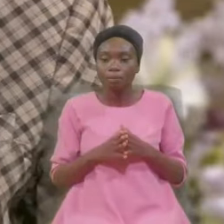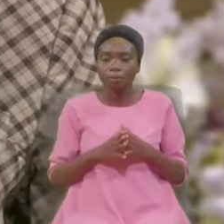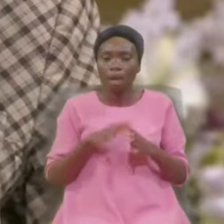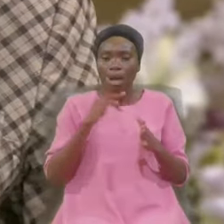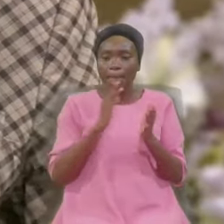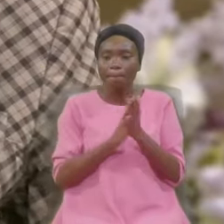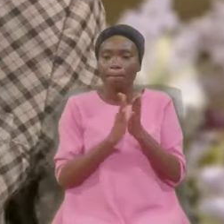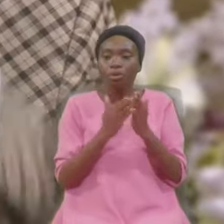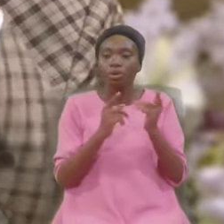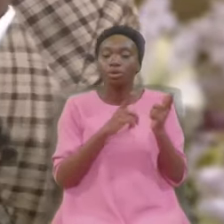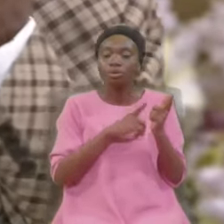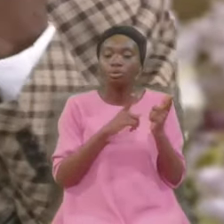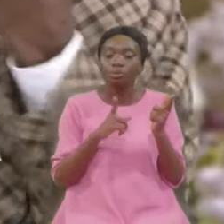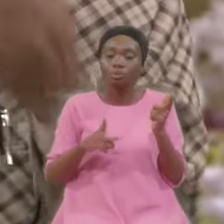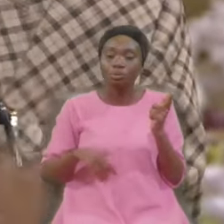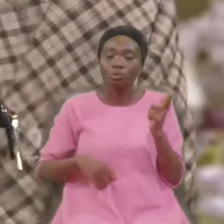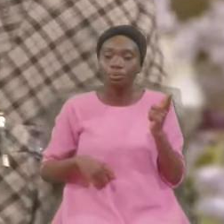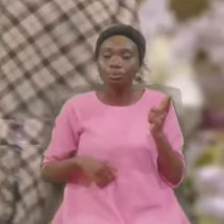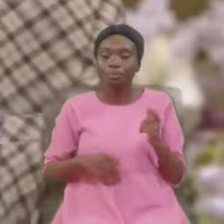Praise the Lord.